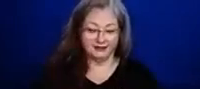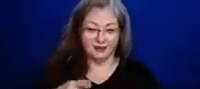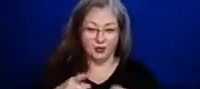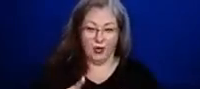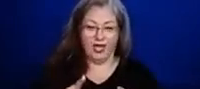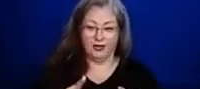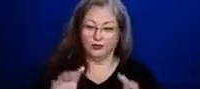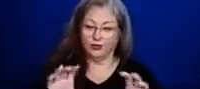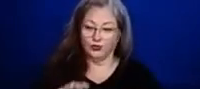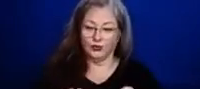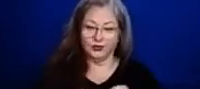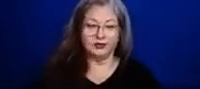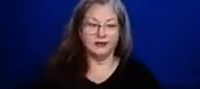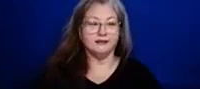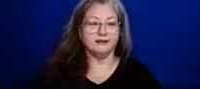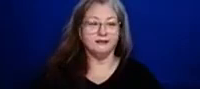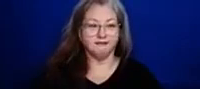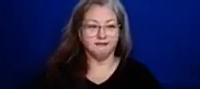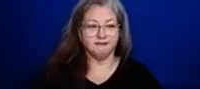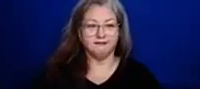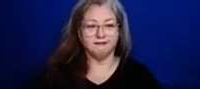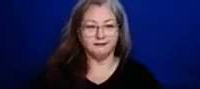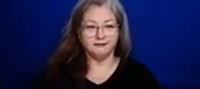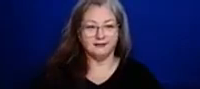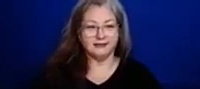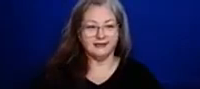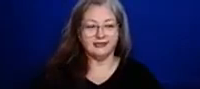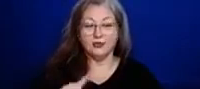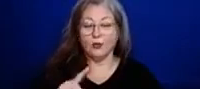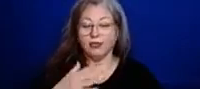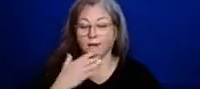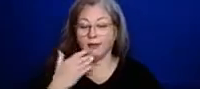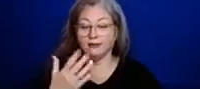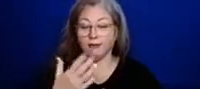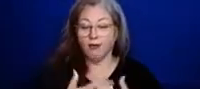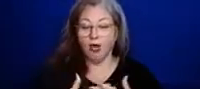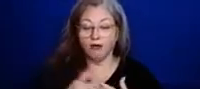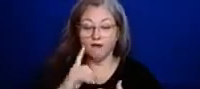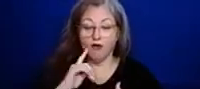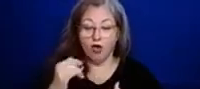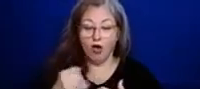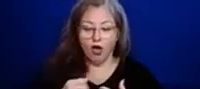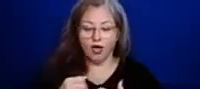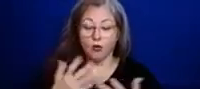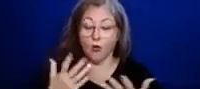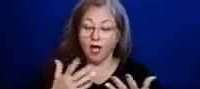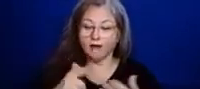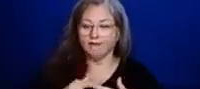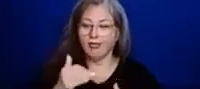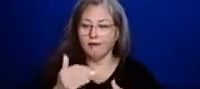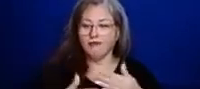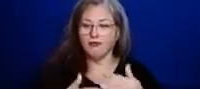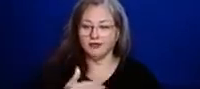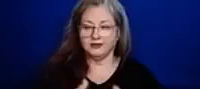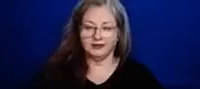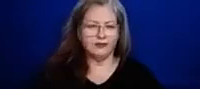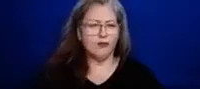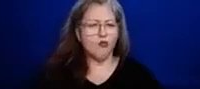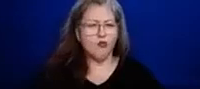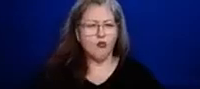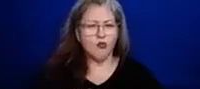doing art, which is one of the best parts on doing art is the process. Yeah.